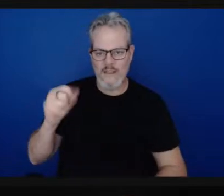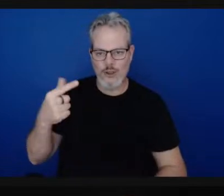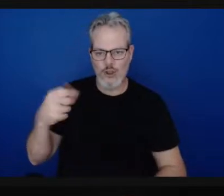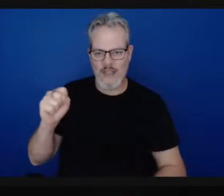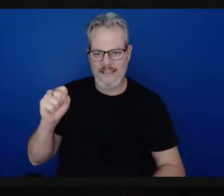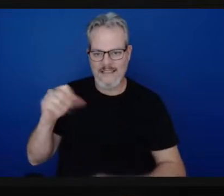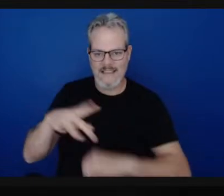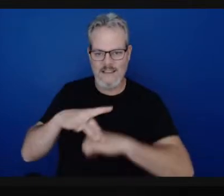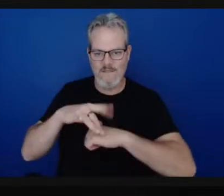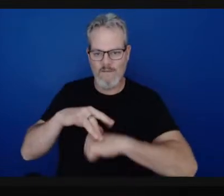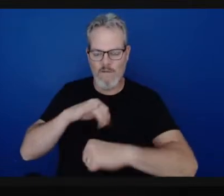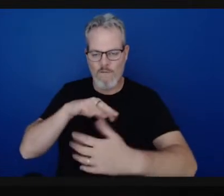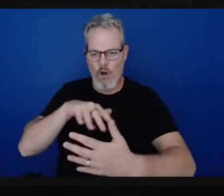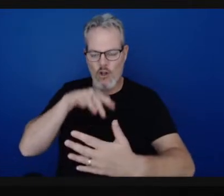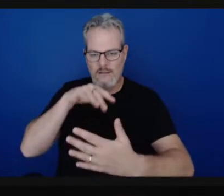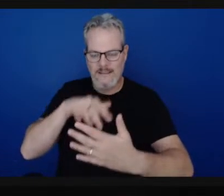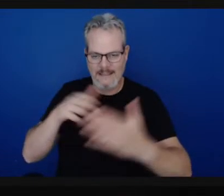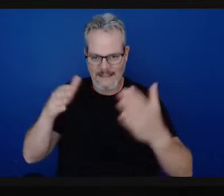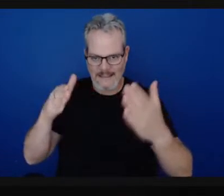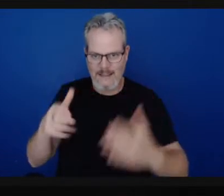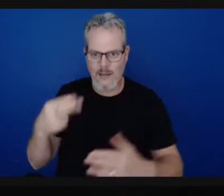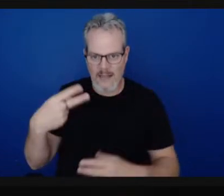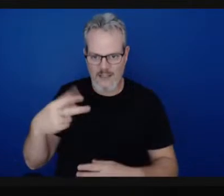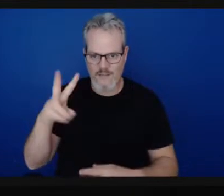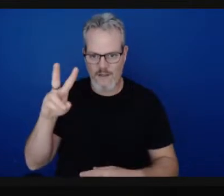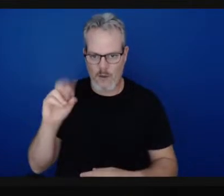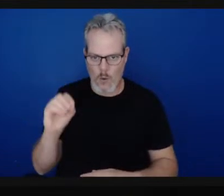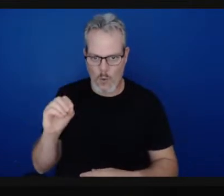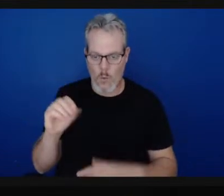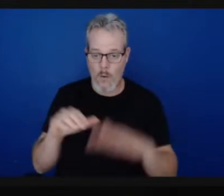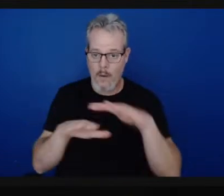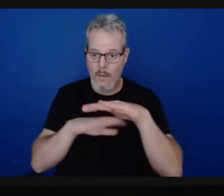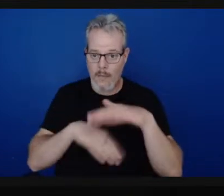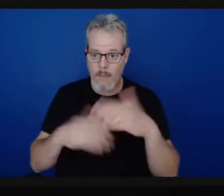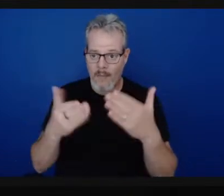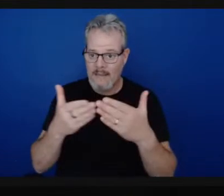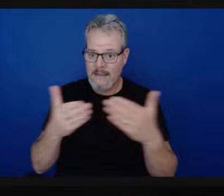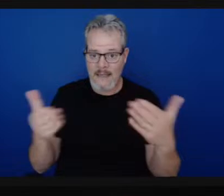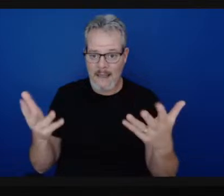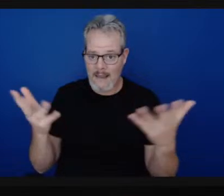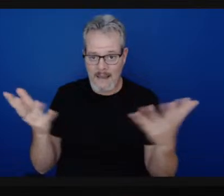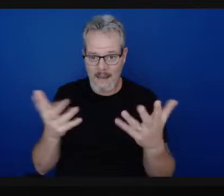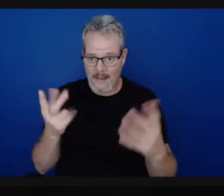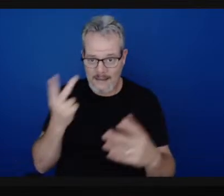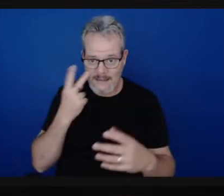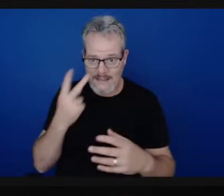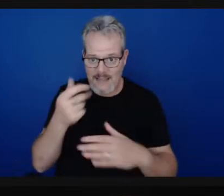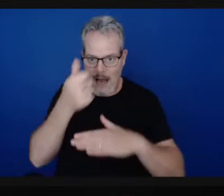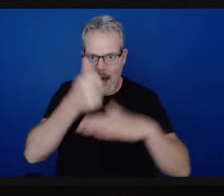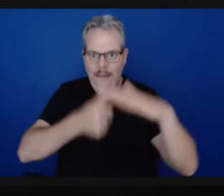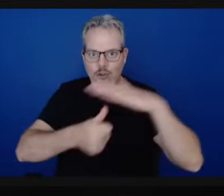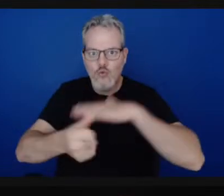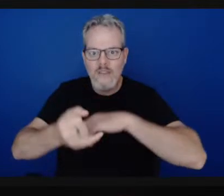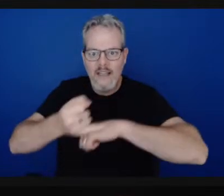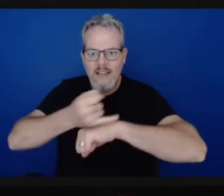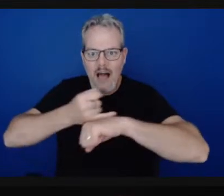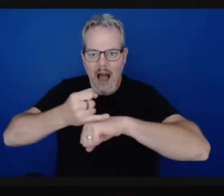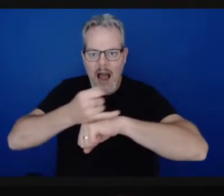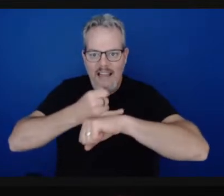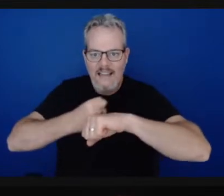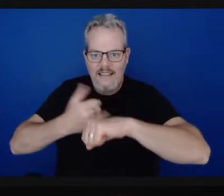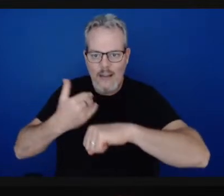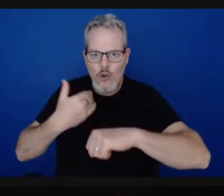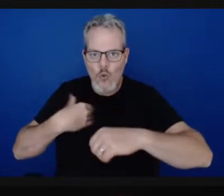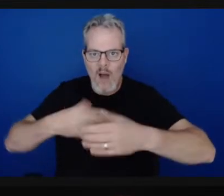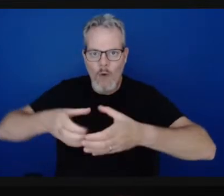HVO. And the basic thing here to take away is that under the island, there is essentially a